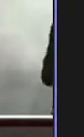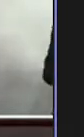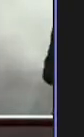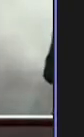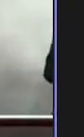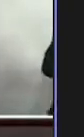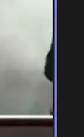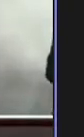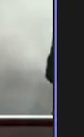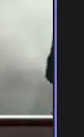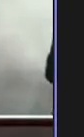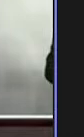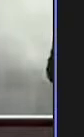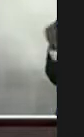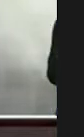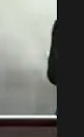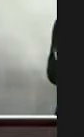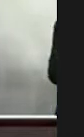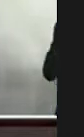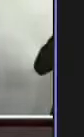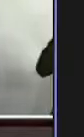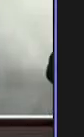your debate, not to debate with me.